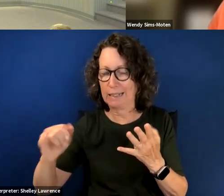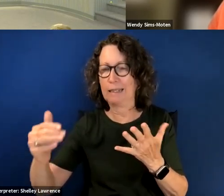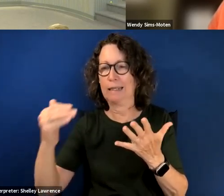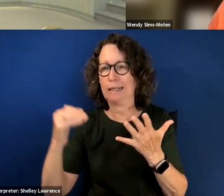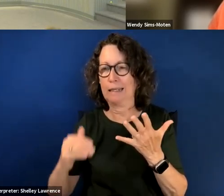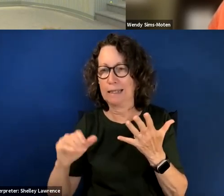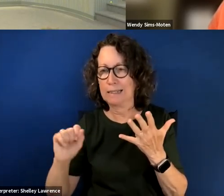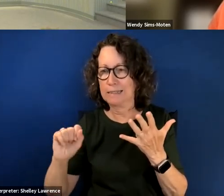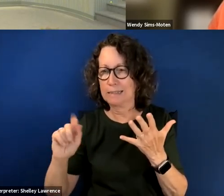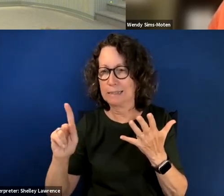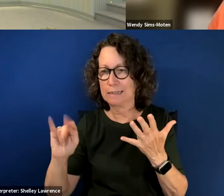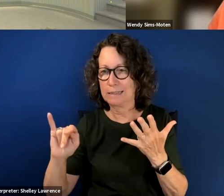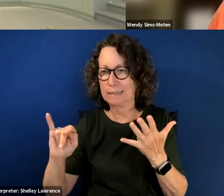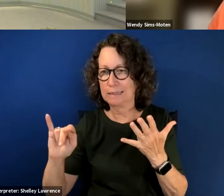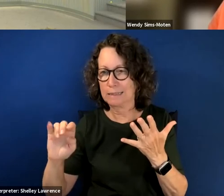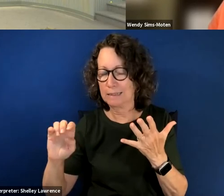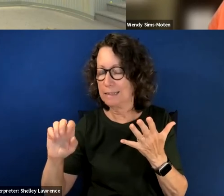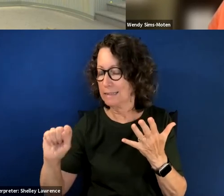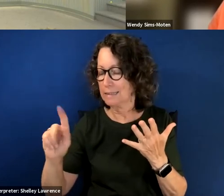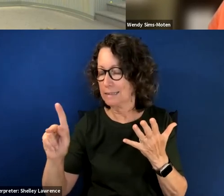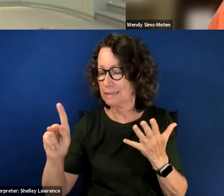and Sky Byron.